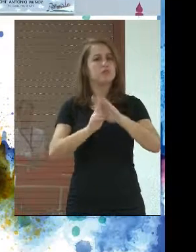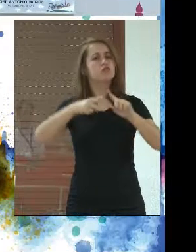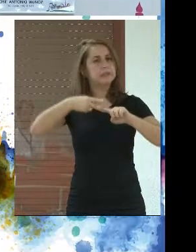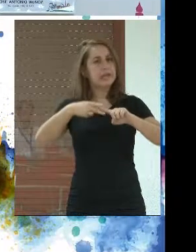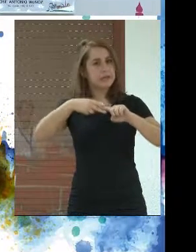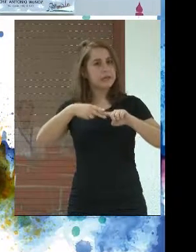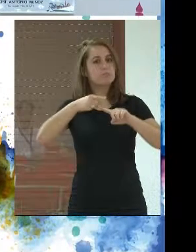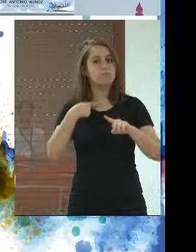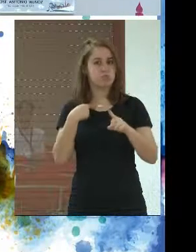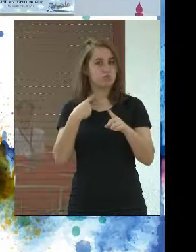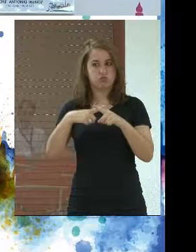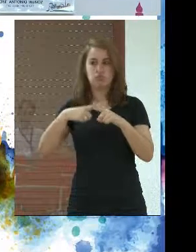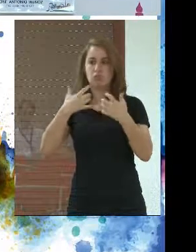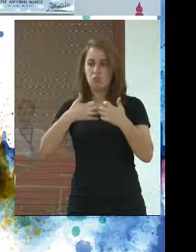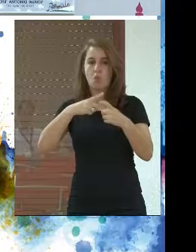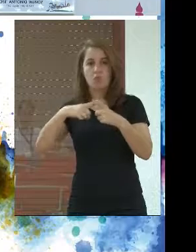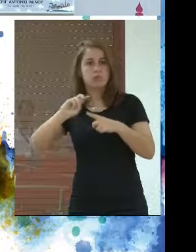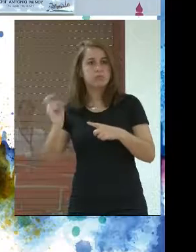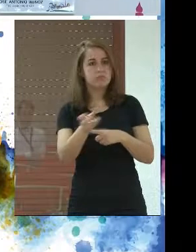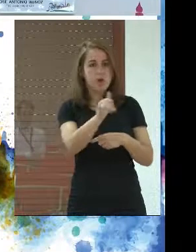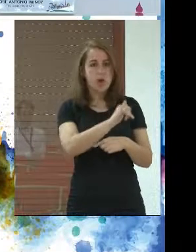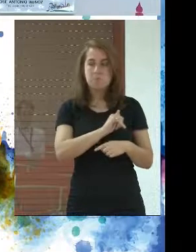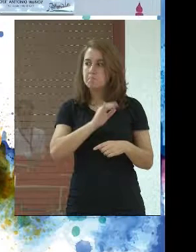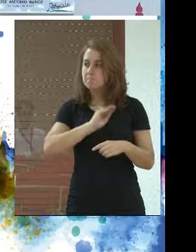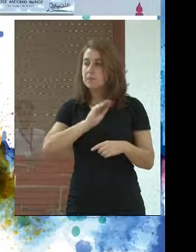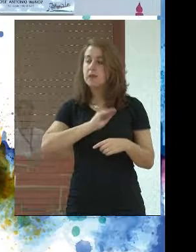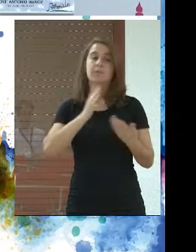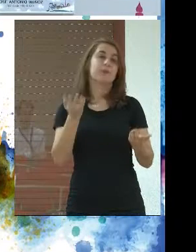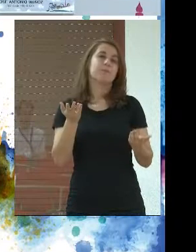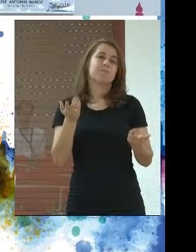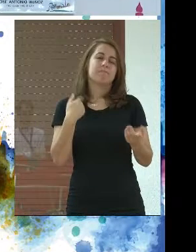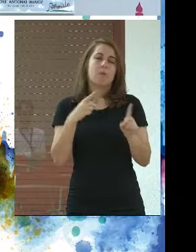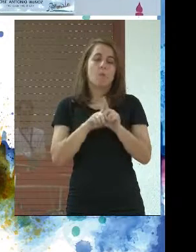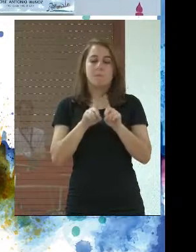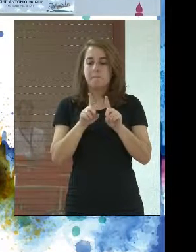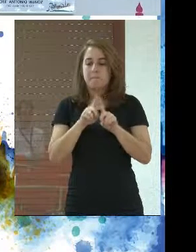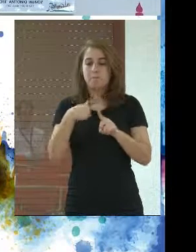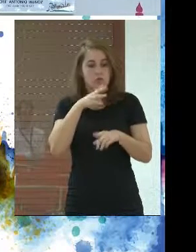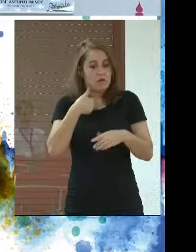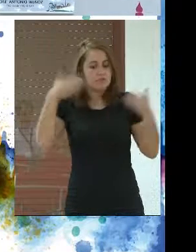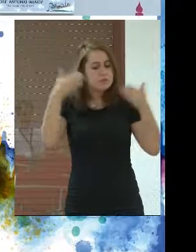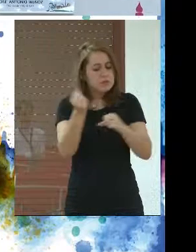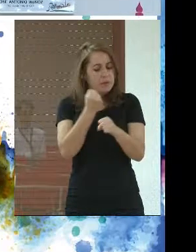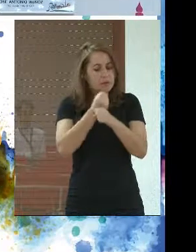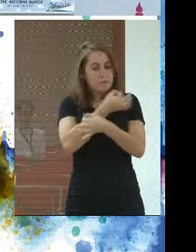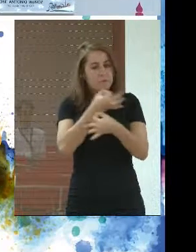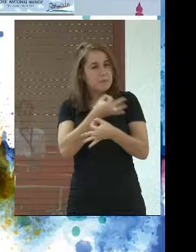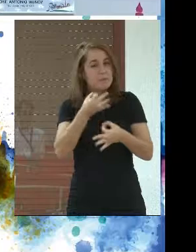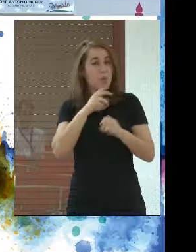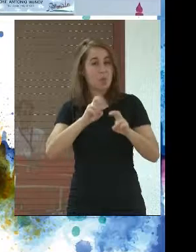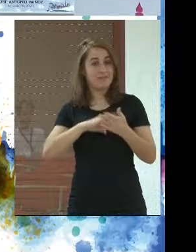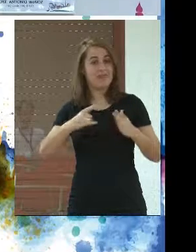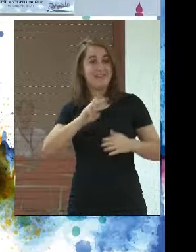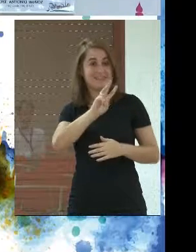previous technology that we still use. We still have a workshop with good machinery, but we are being more